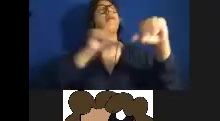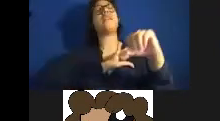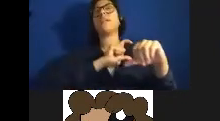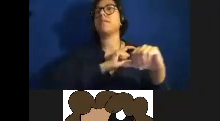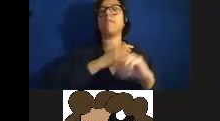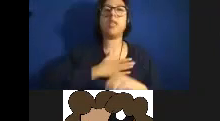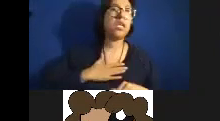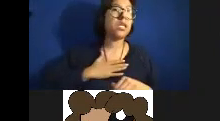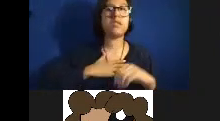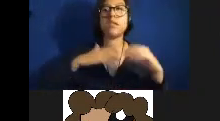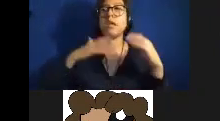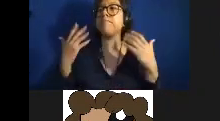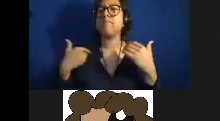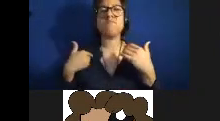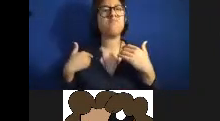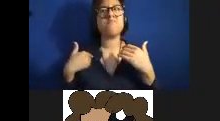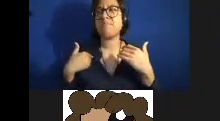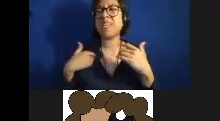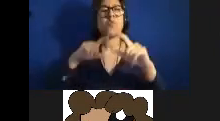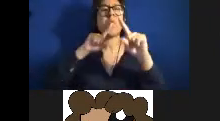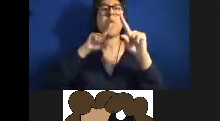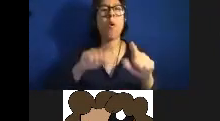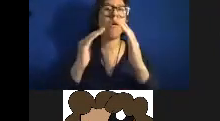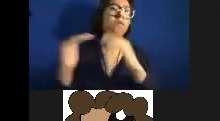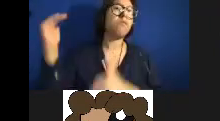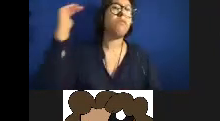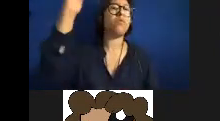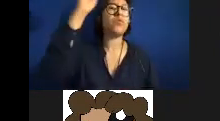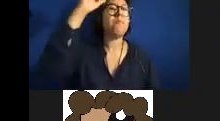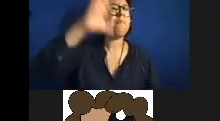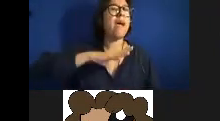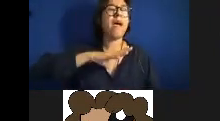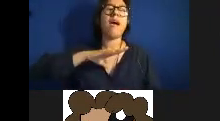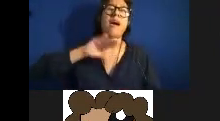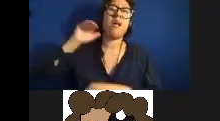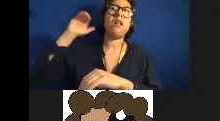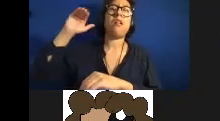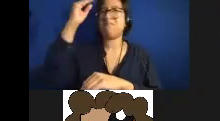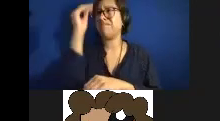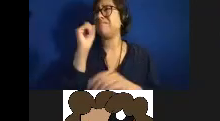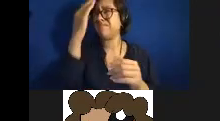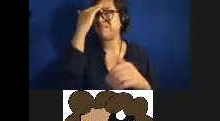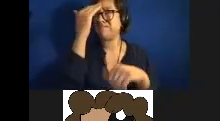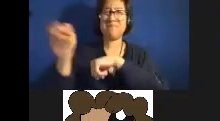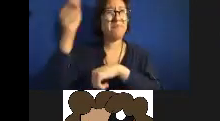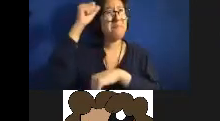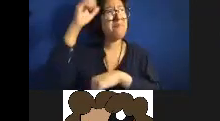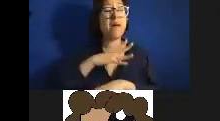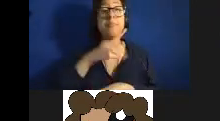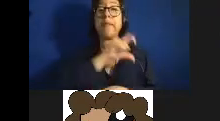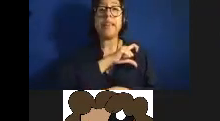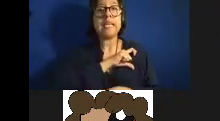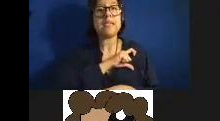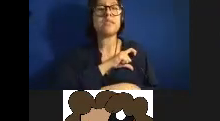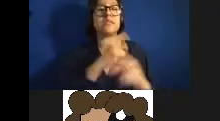Because I've reported older men harassing me to the police, and I felt worse than the incident. So police make me